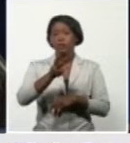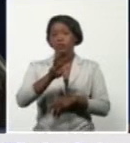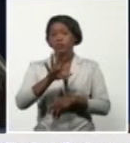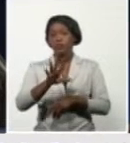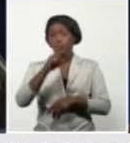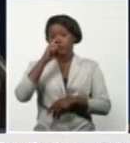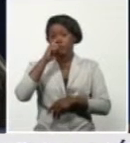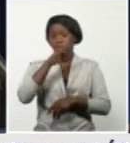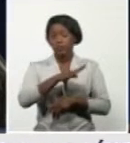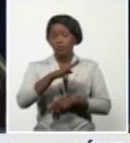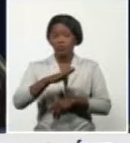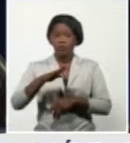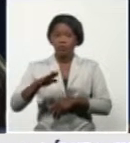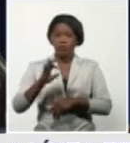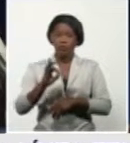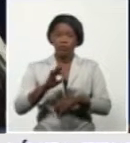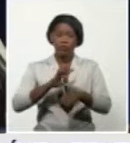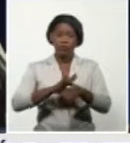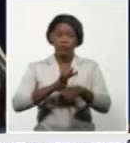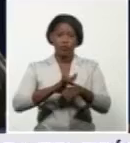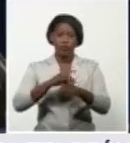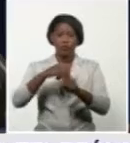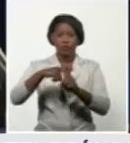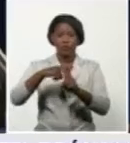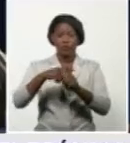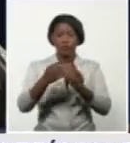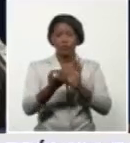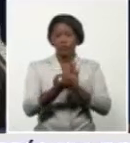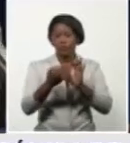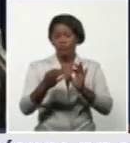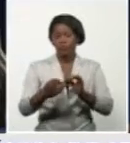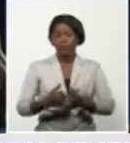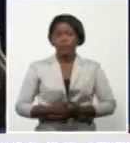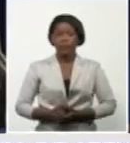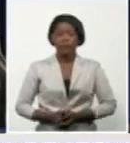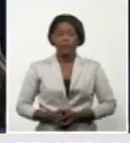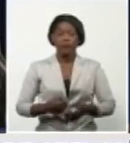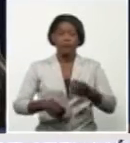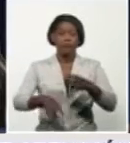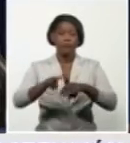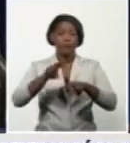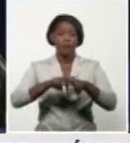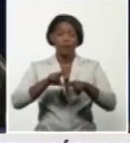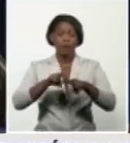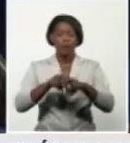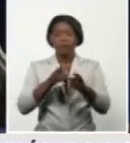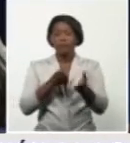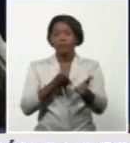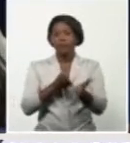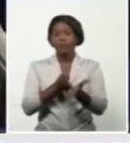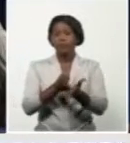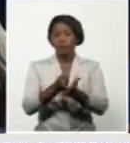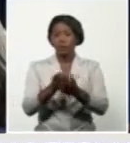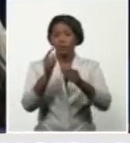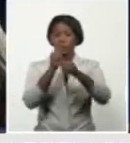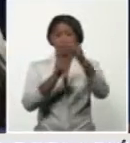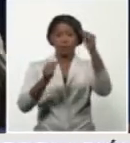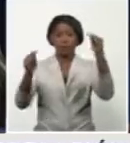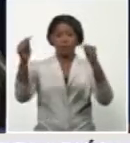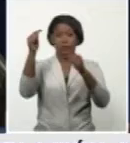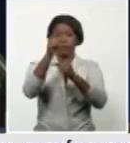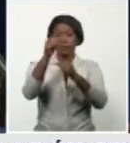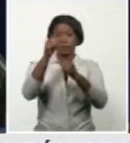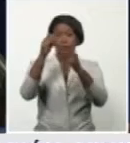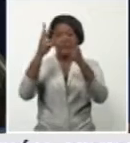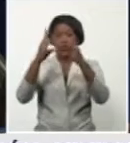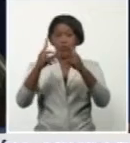19 years of age, and the amount of all children who have been diagnosed with the disease is 235. Having said this, turning to the positivity